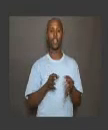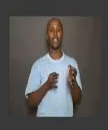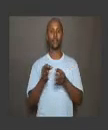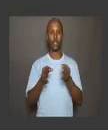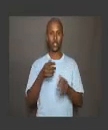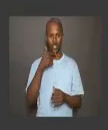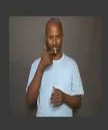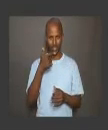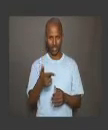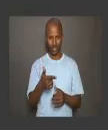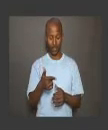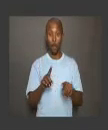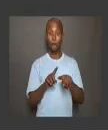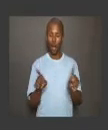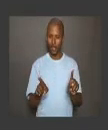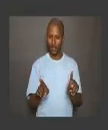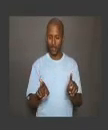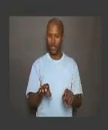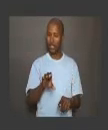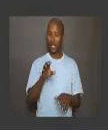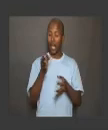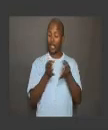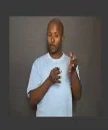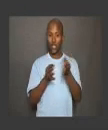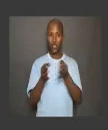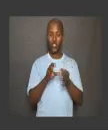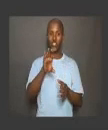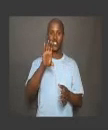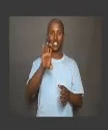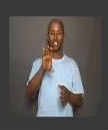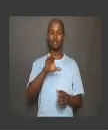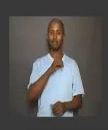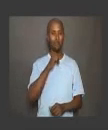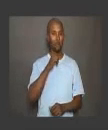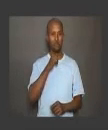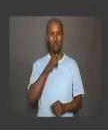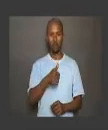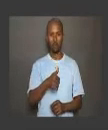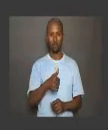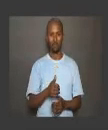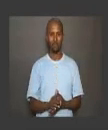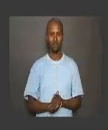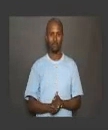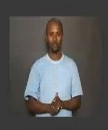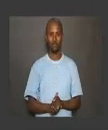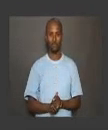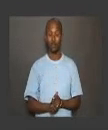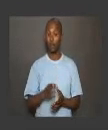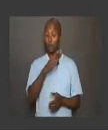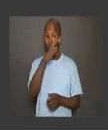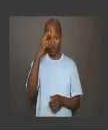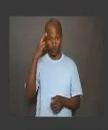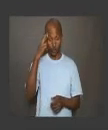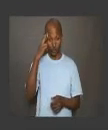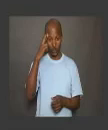expressions, but expression c is not. This is